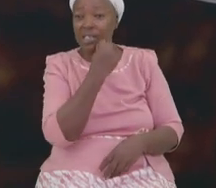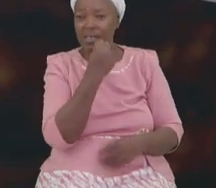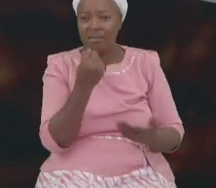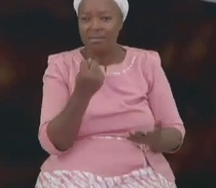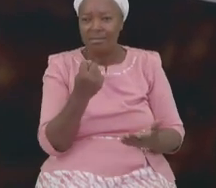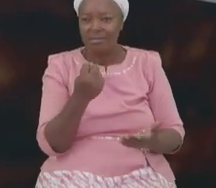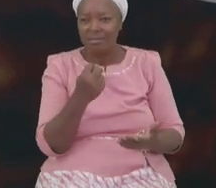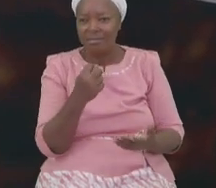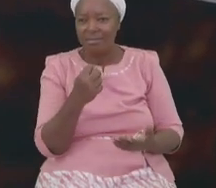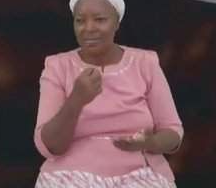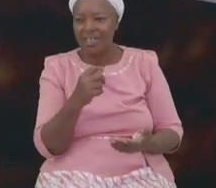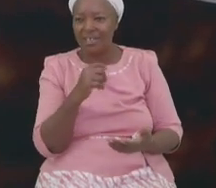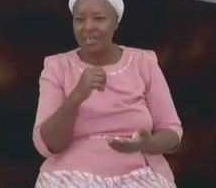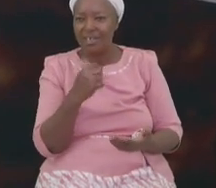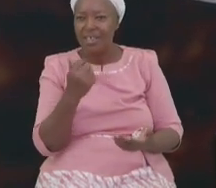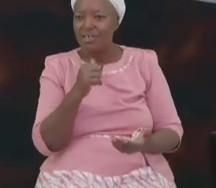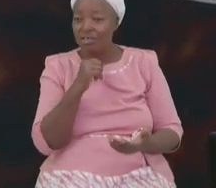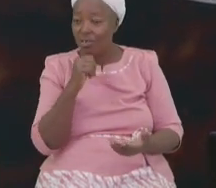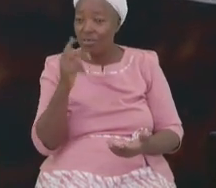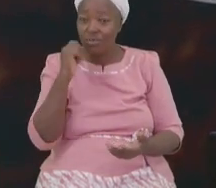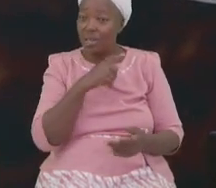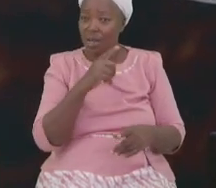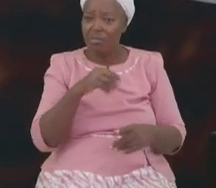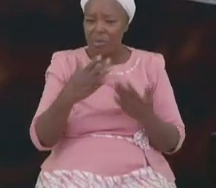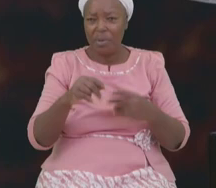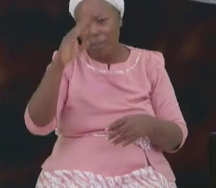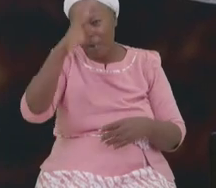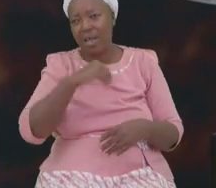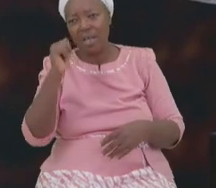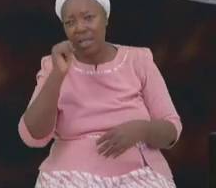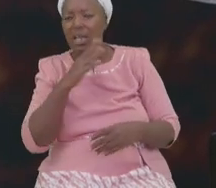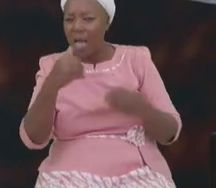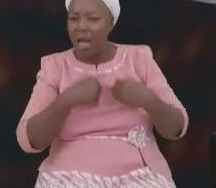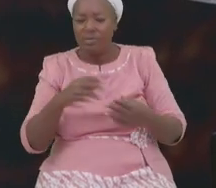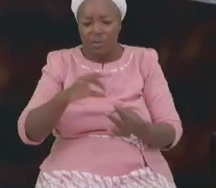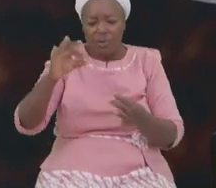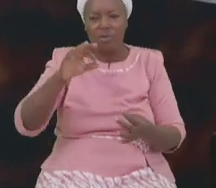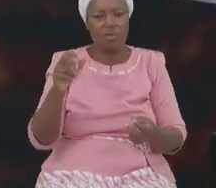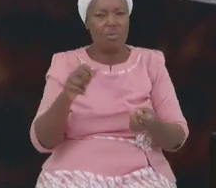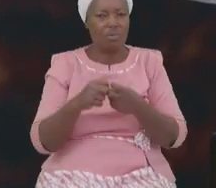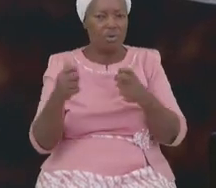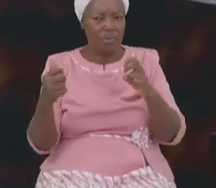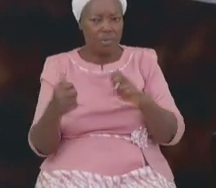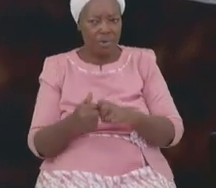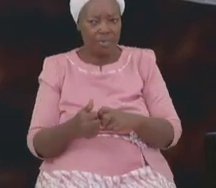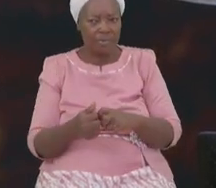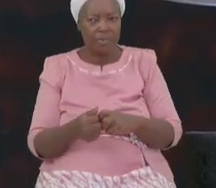twins, maybe boy and girl or whatever, they were having spiritual problem. That